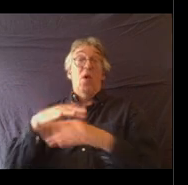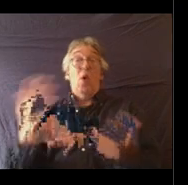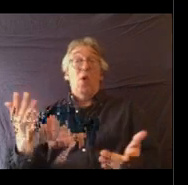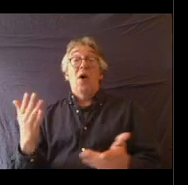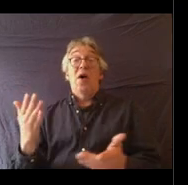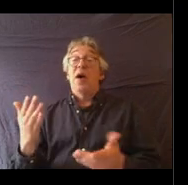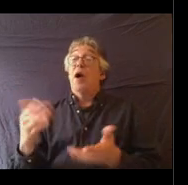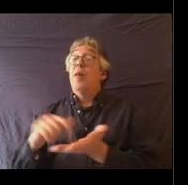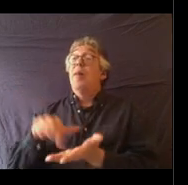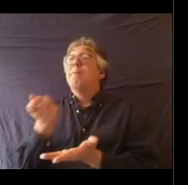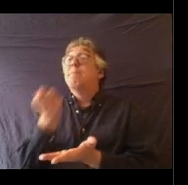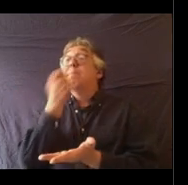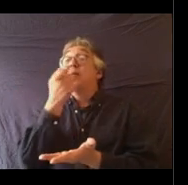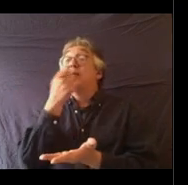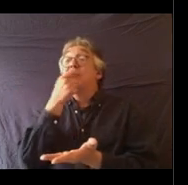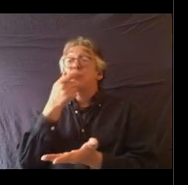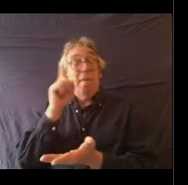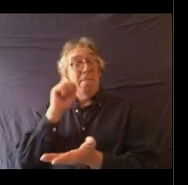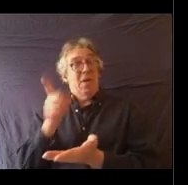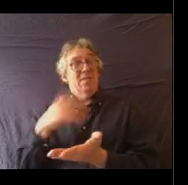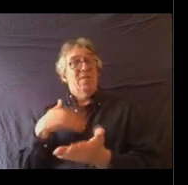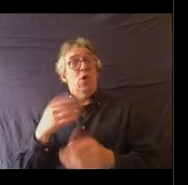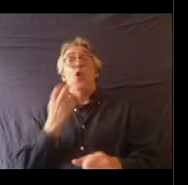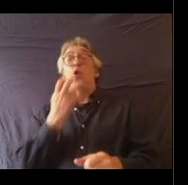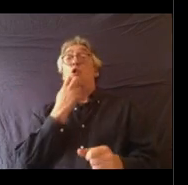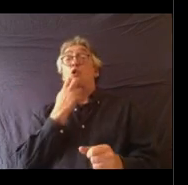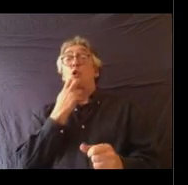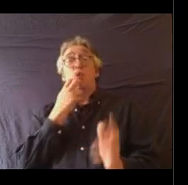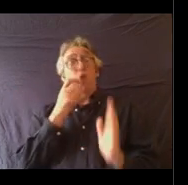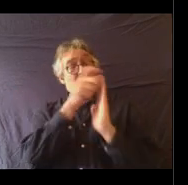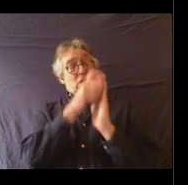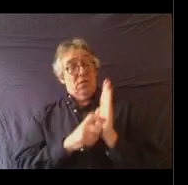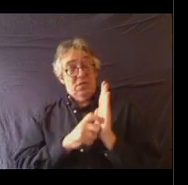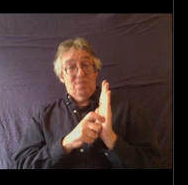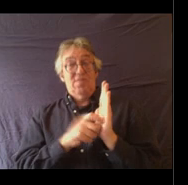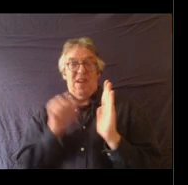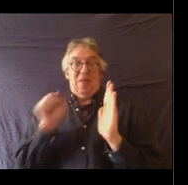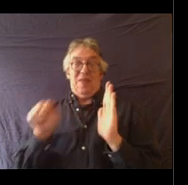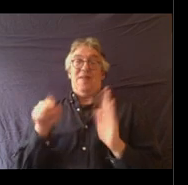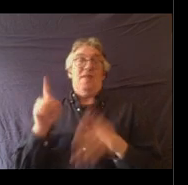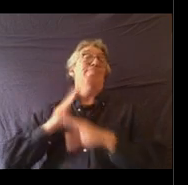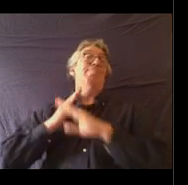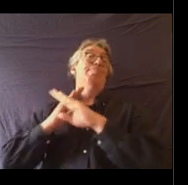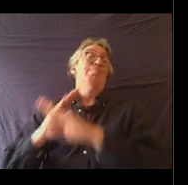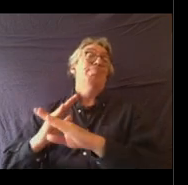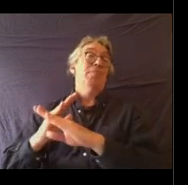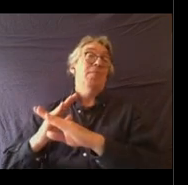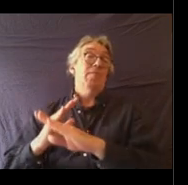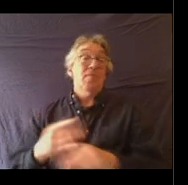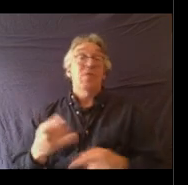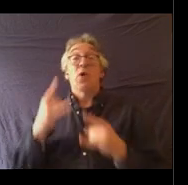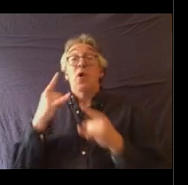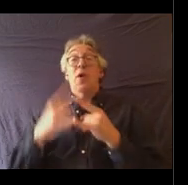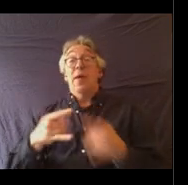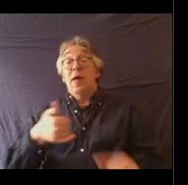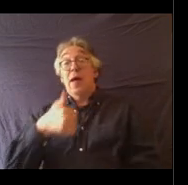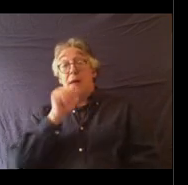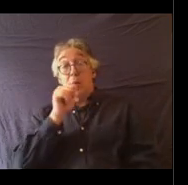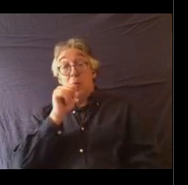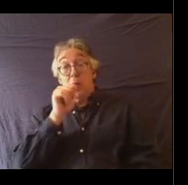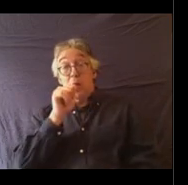medication. This is, of course, protection of consumers in general. When it comes to alcohol, they are